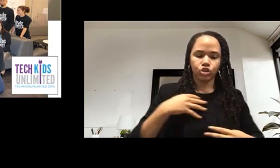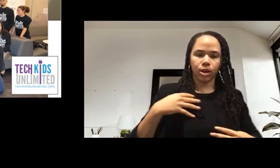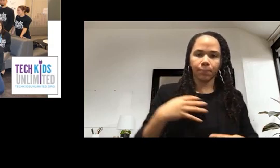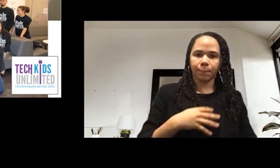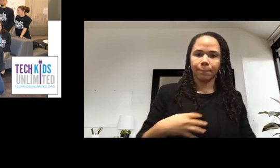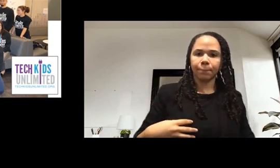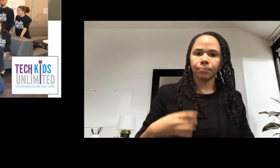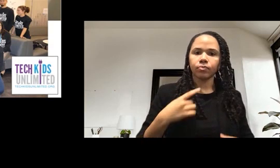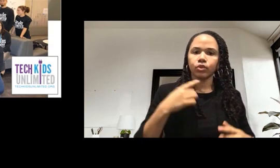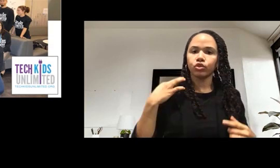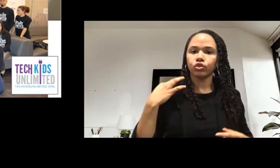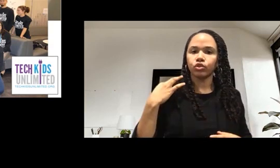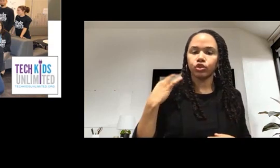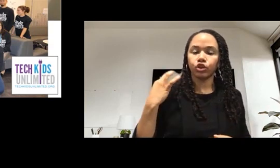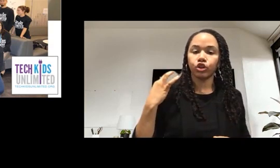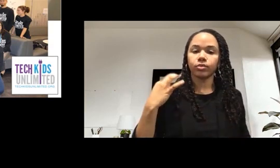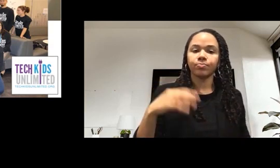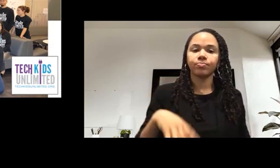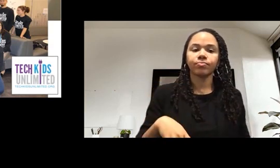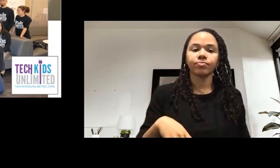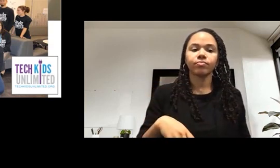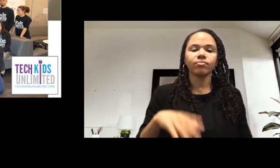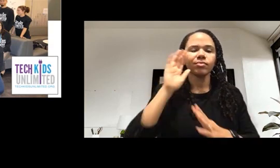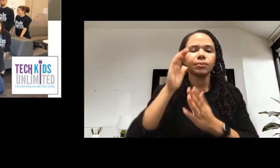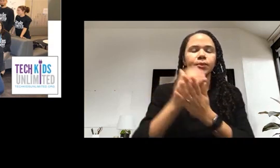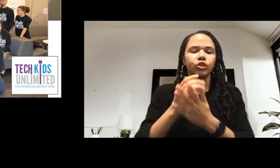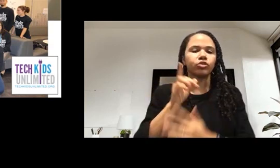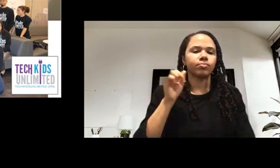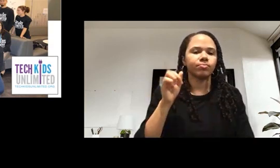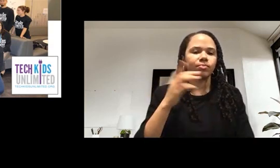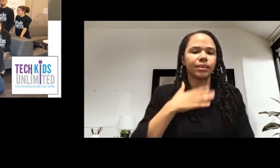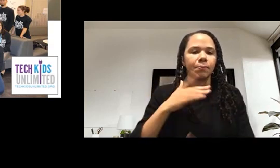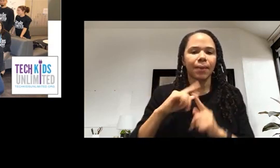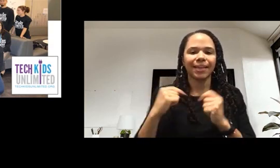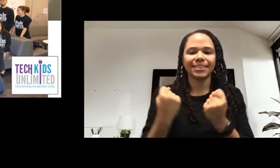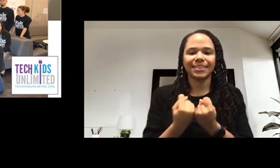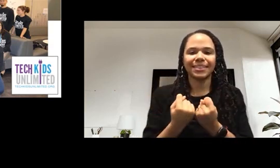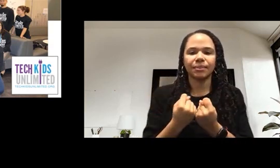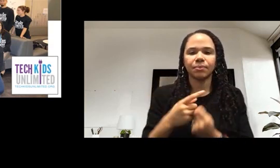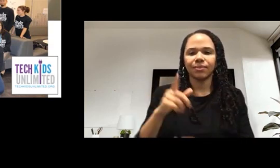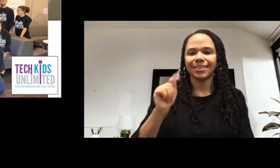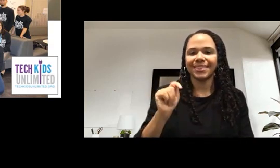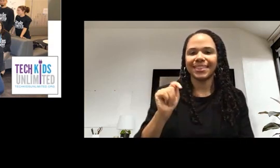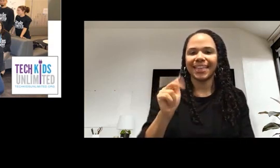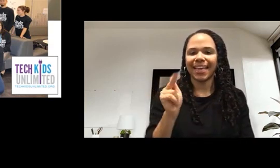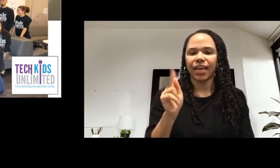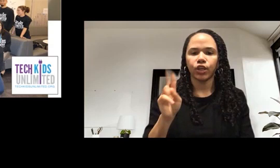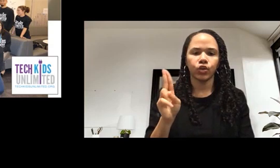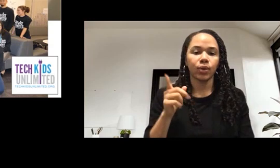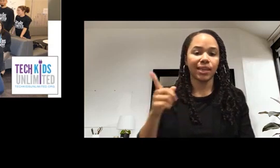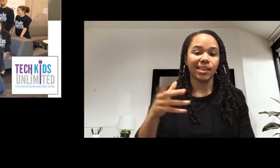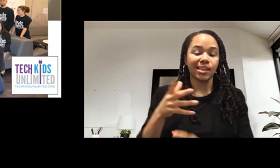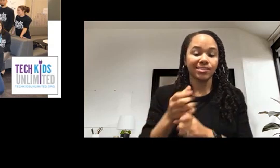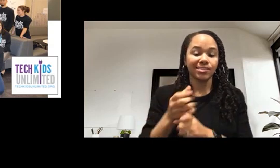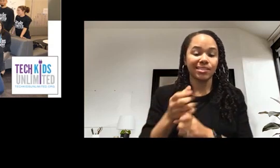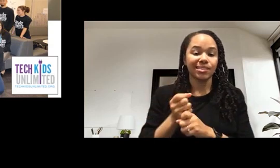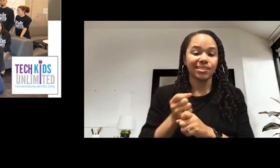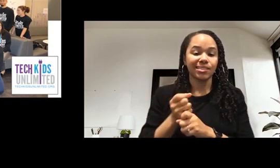shirt, and my team at TKU, which he has taken classes at TKU now for 10 years.